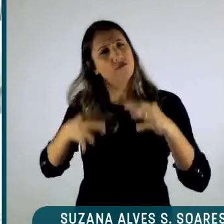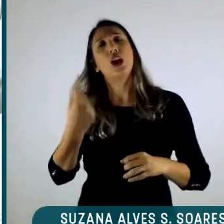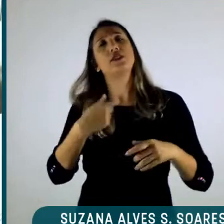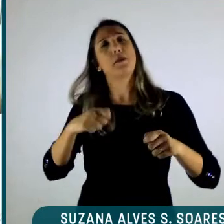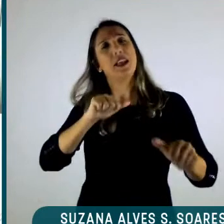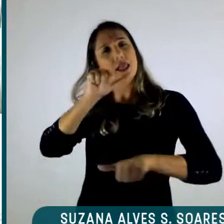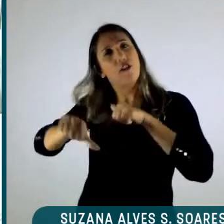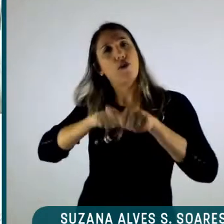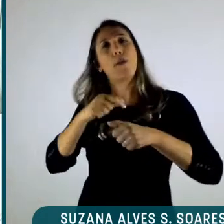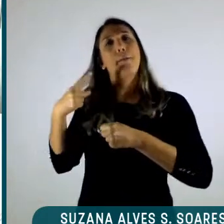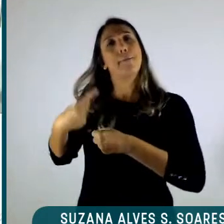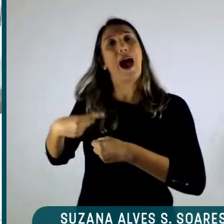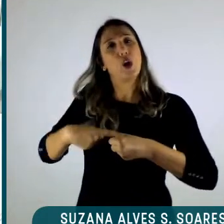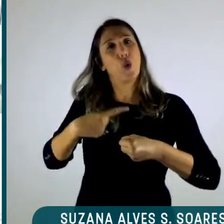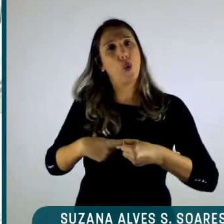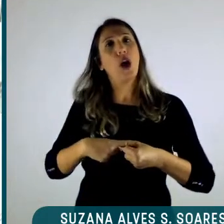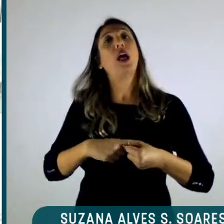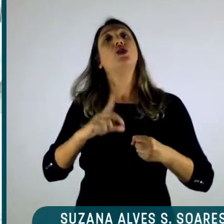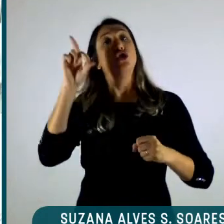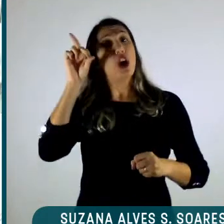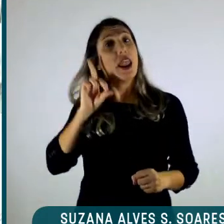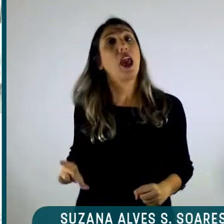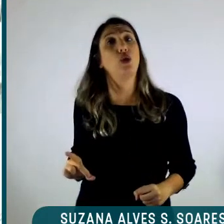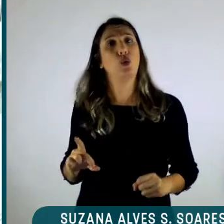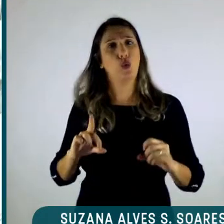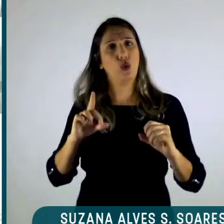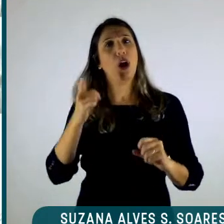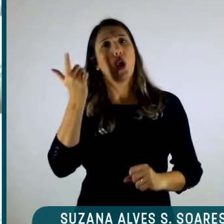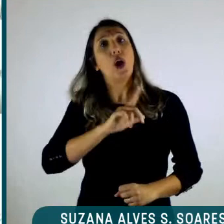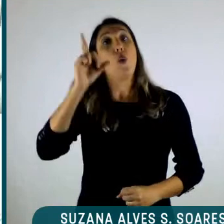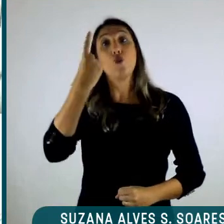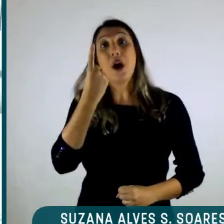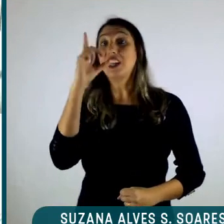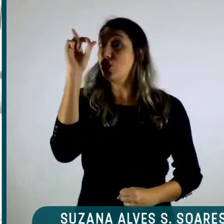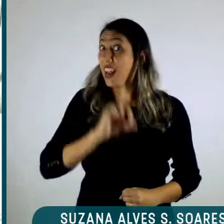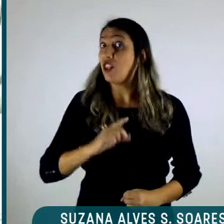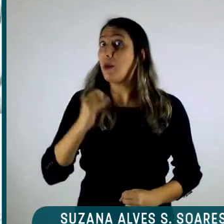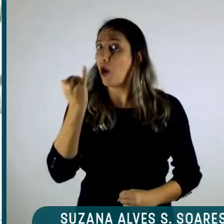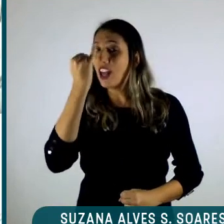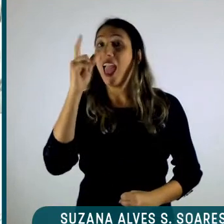with you. We must turn them into neighborhoods with rights.